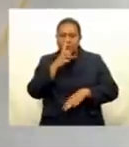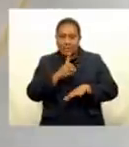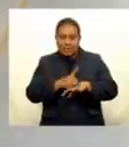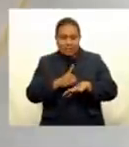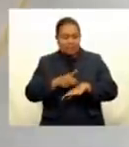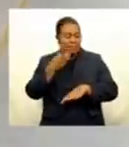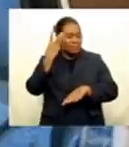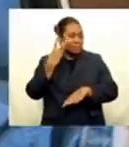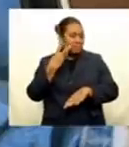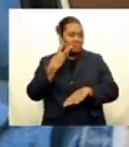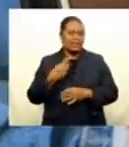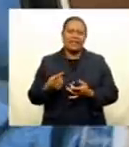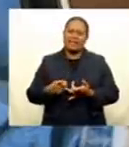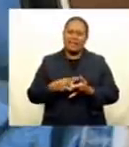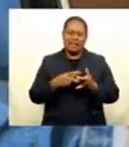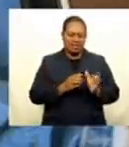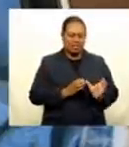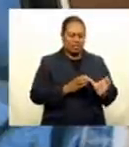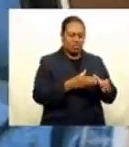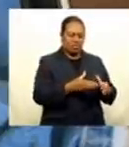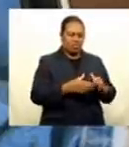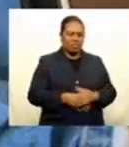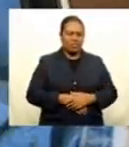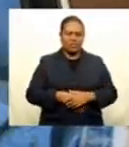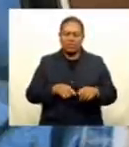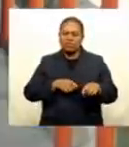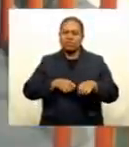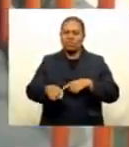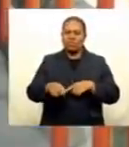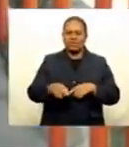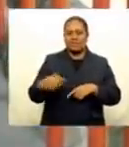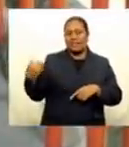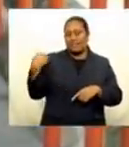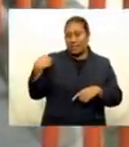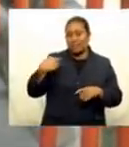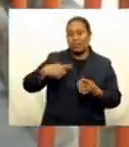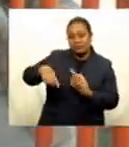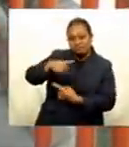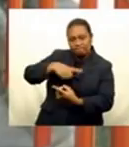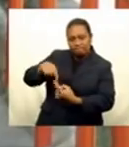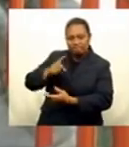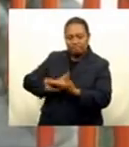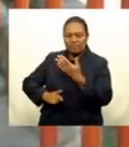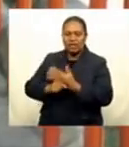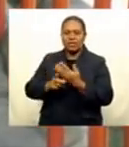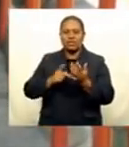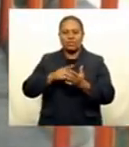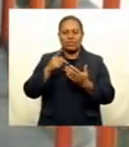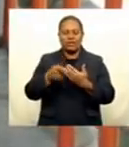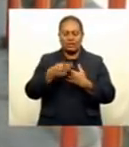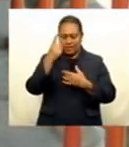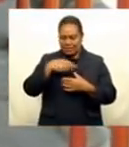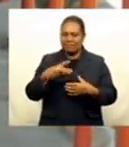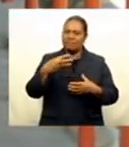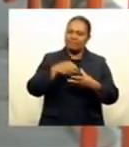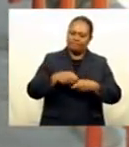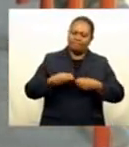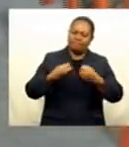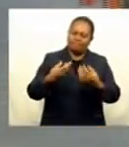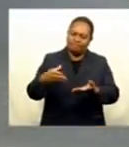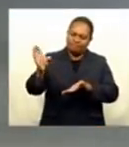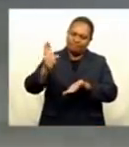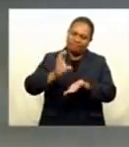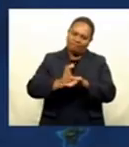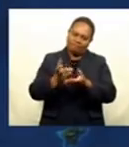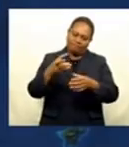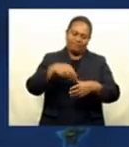and other disadvantaged groups are more vulnerable to the impacts of disasters, and this project will involve them to promote financial